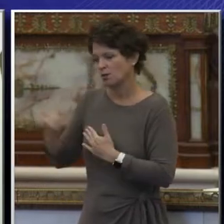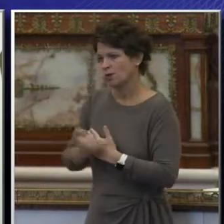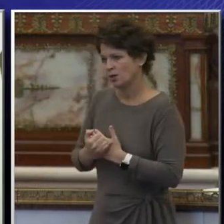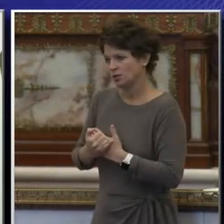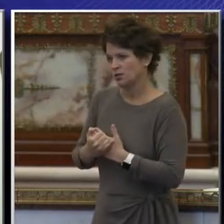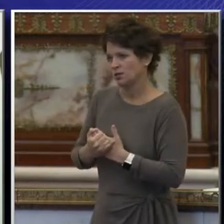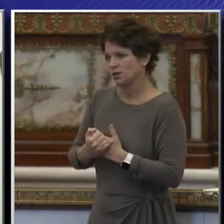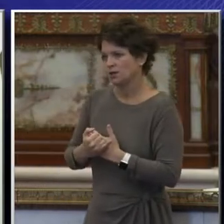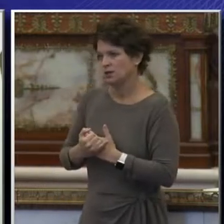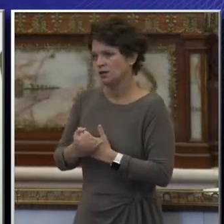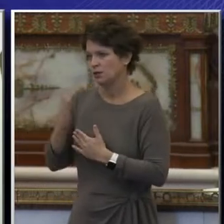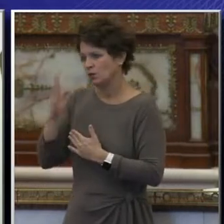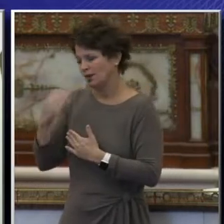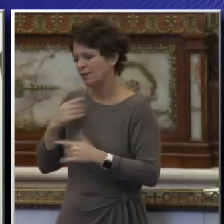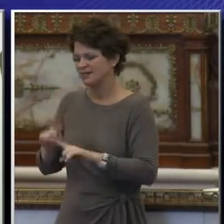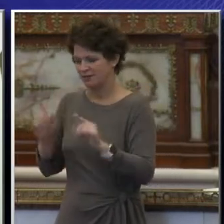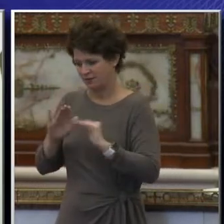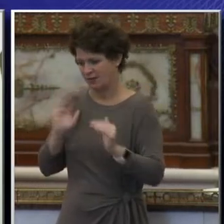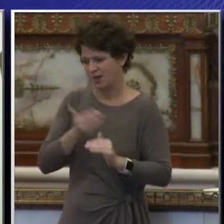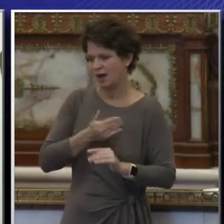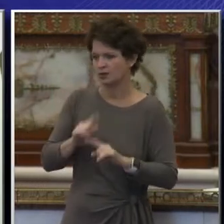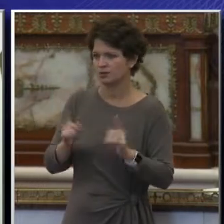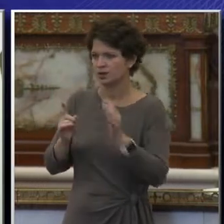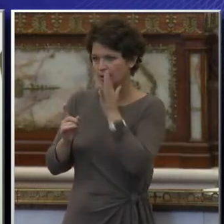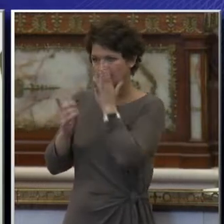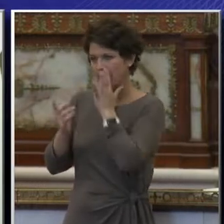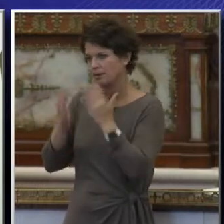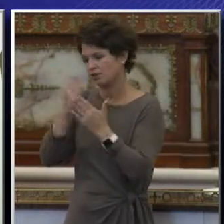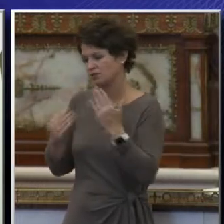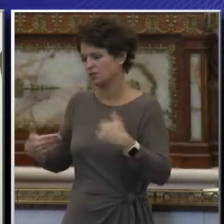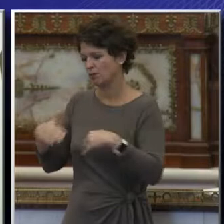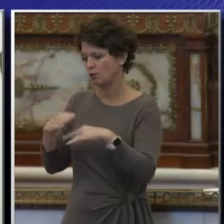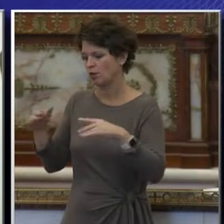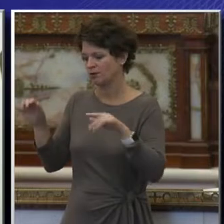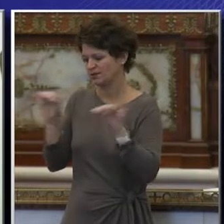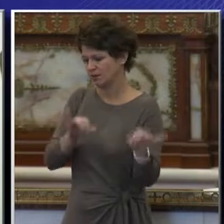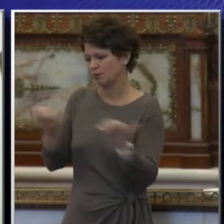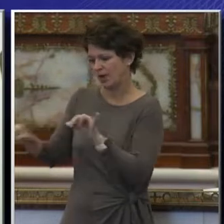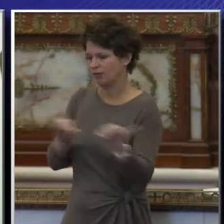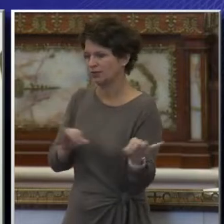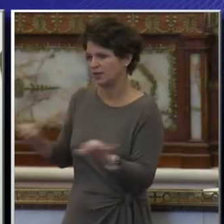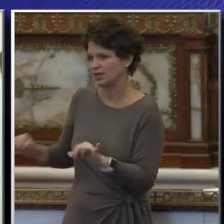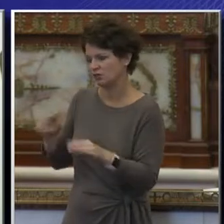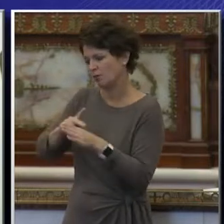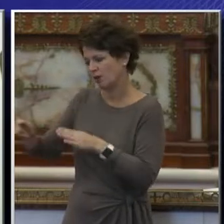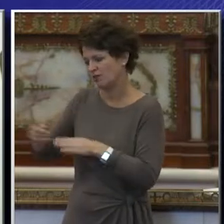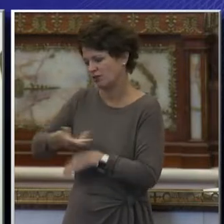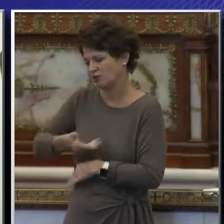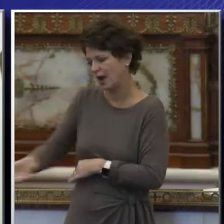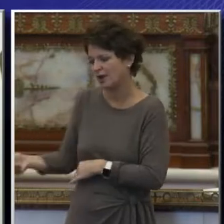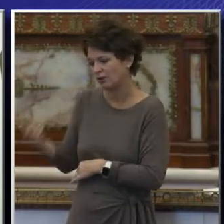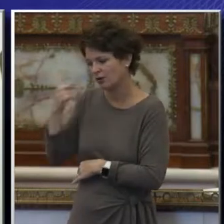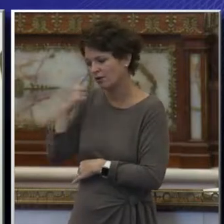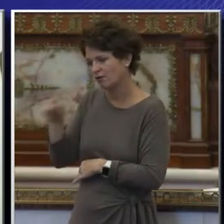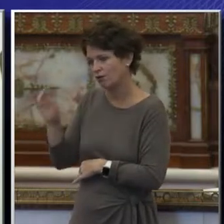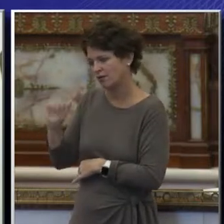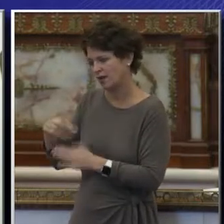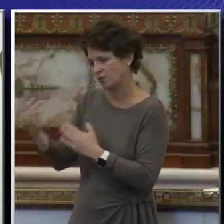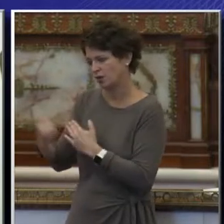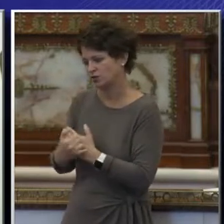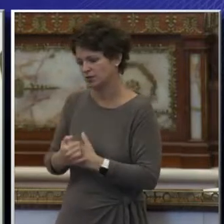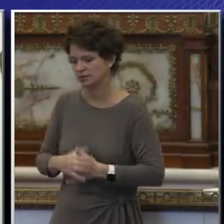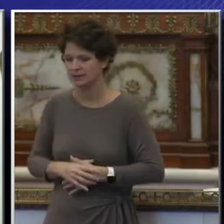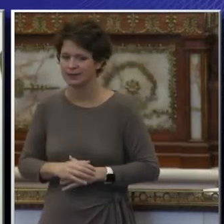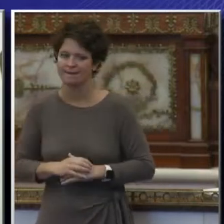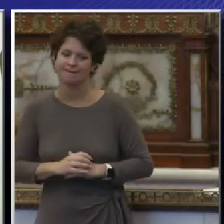project have differences, but there are probably some overlap in reference to the type of professionals that were brought in for that project.